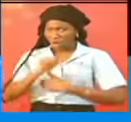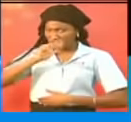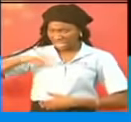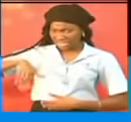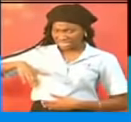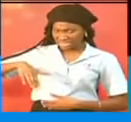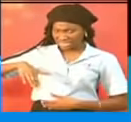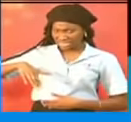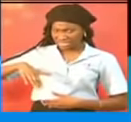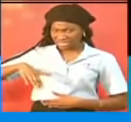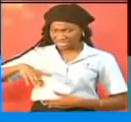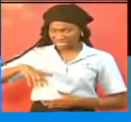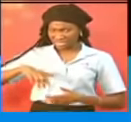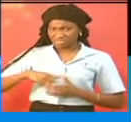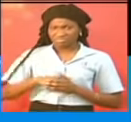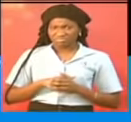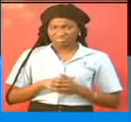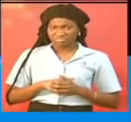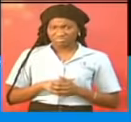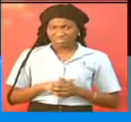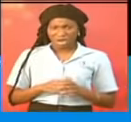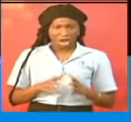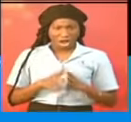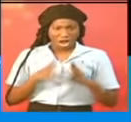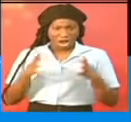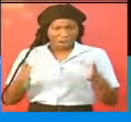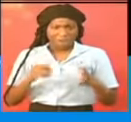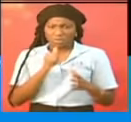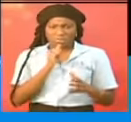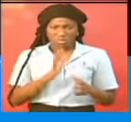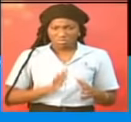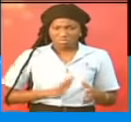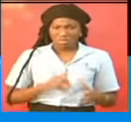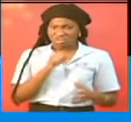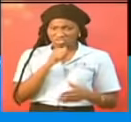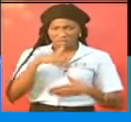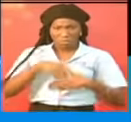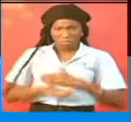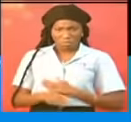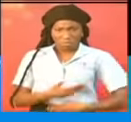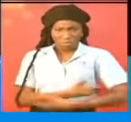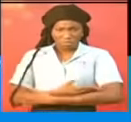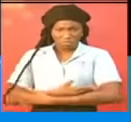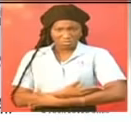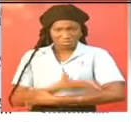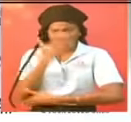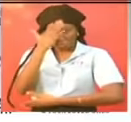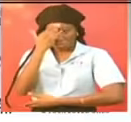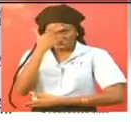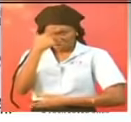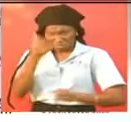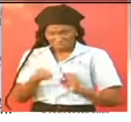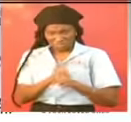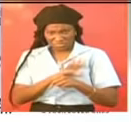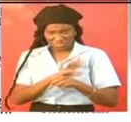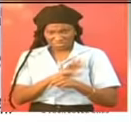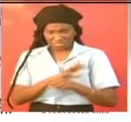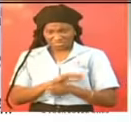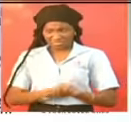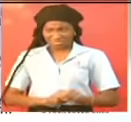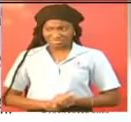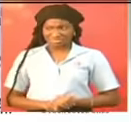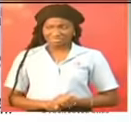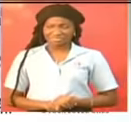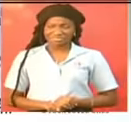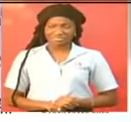many did not, and was that a result of COVID-19? Thank you. Okay, thank you for